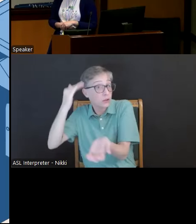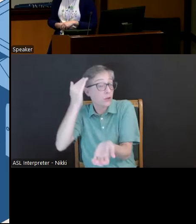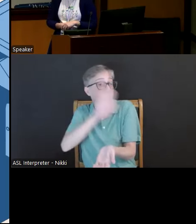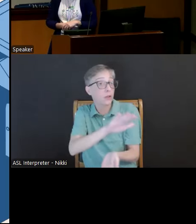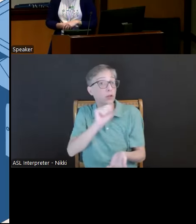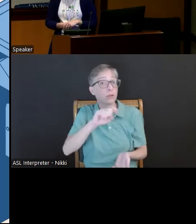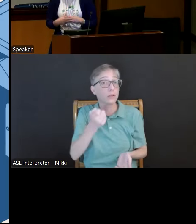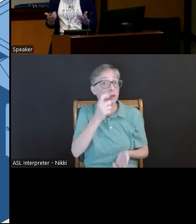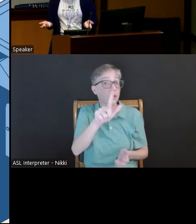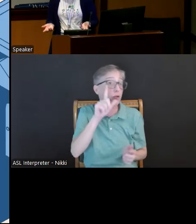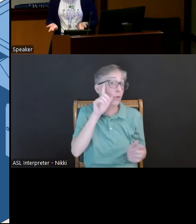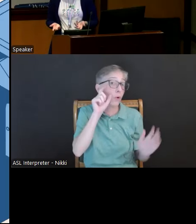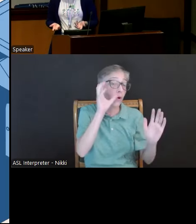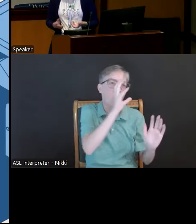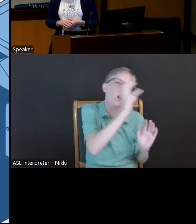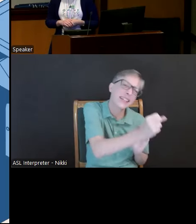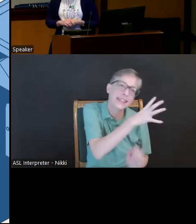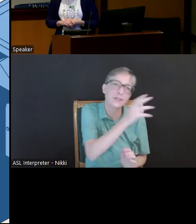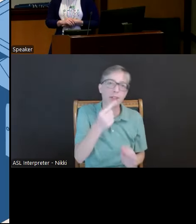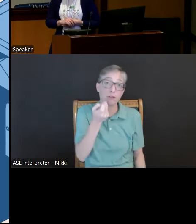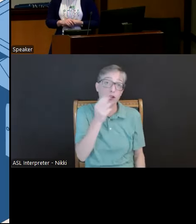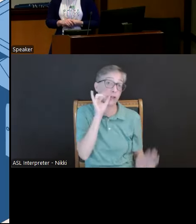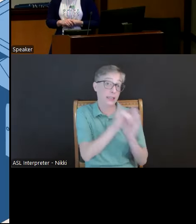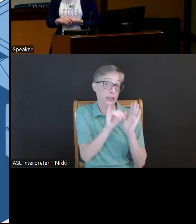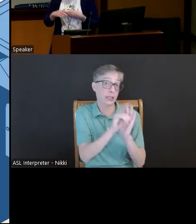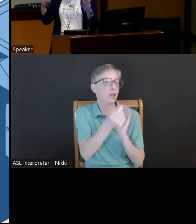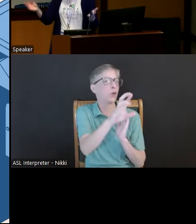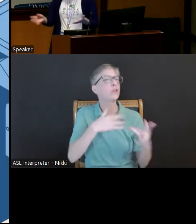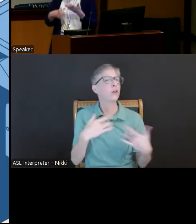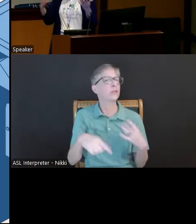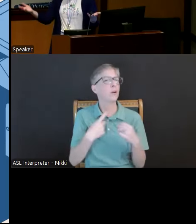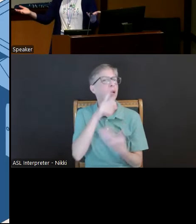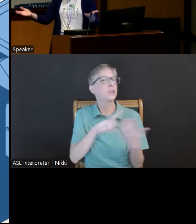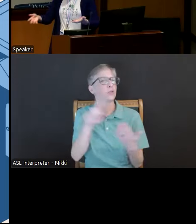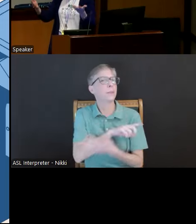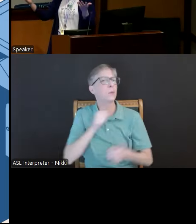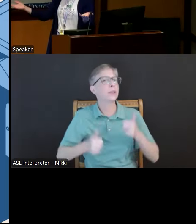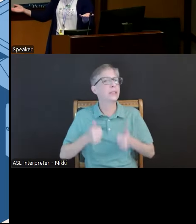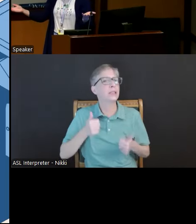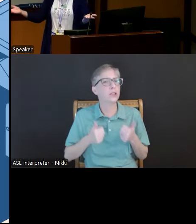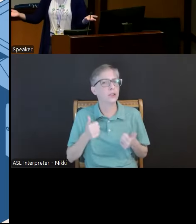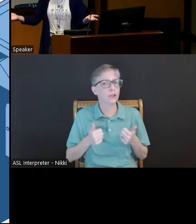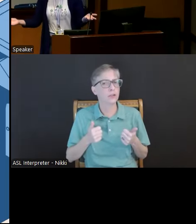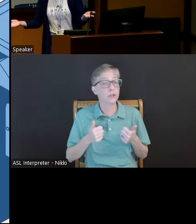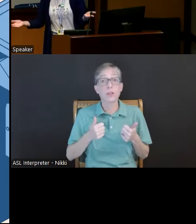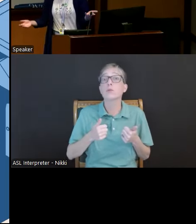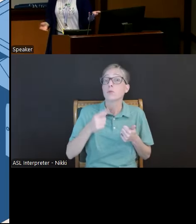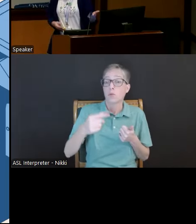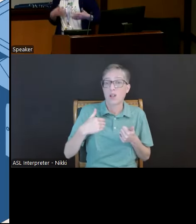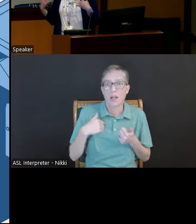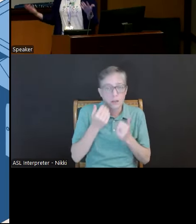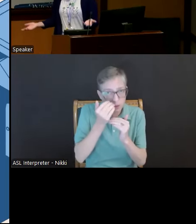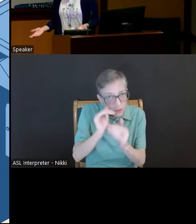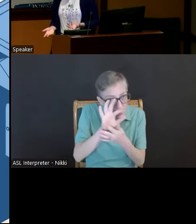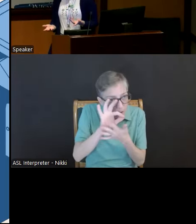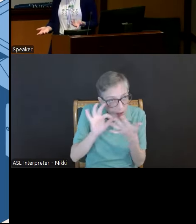gender identity? Or are you worried about discrimination? Out of this limited resource of choices I can offer you,